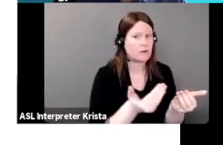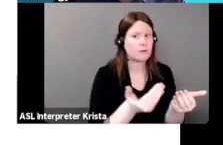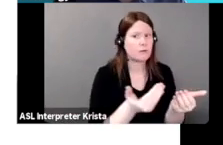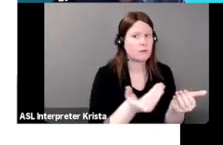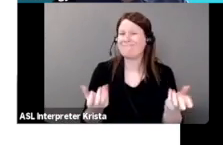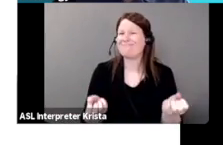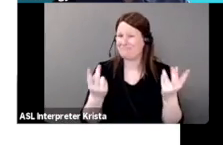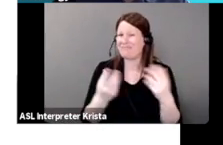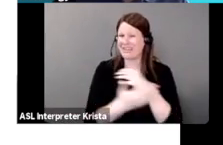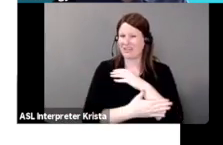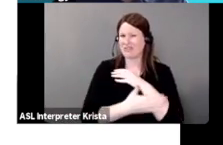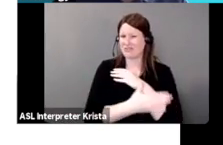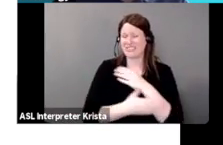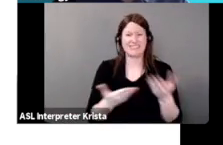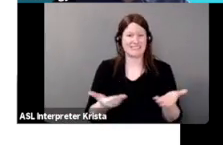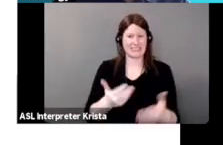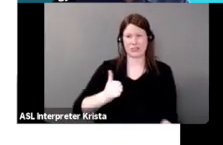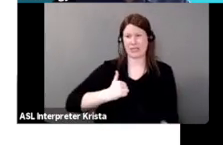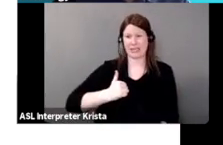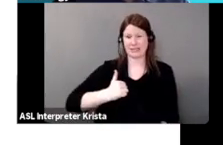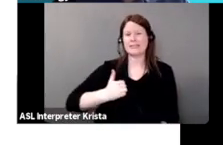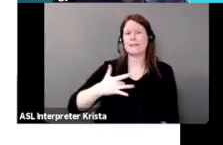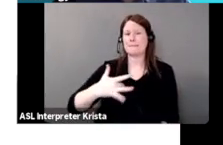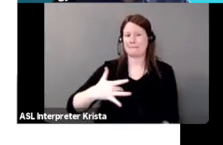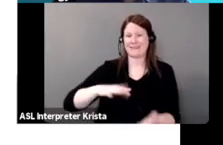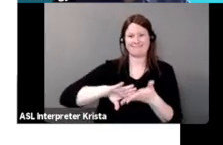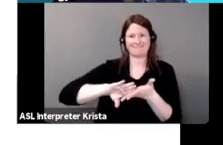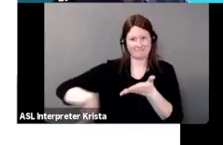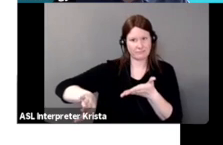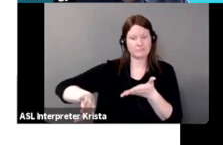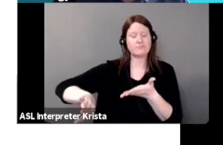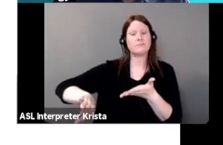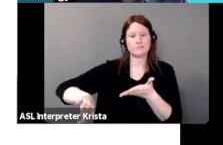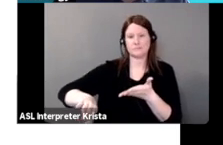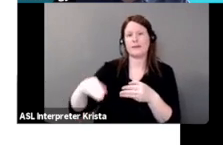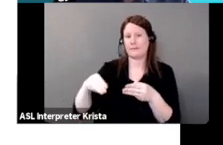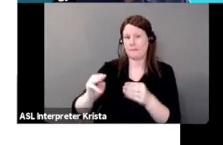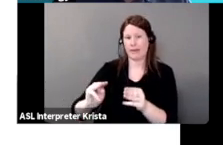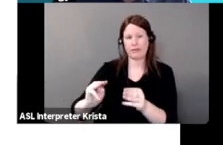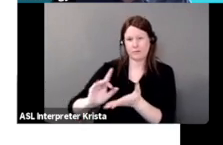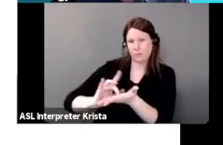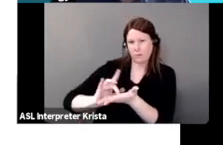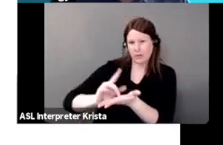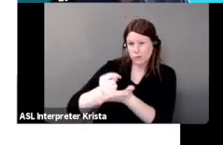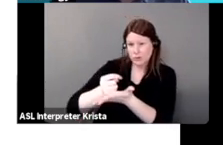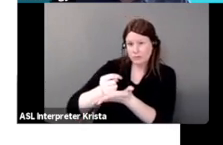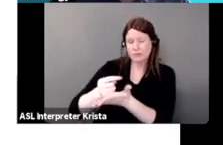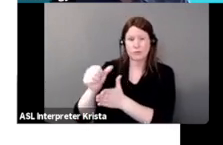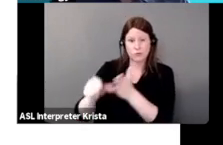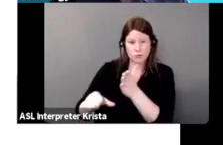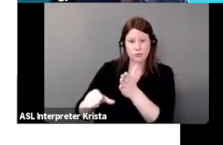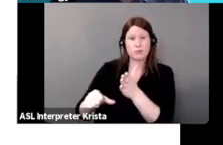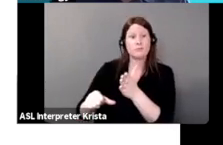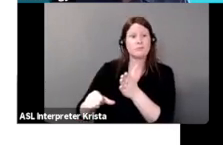Canada included, exclude methods of medical treatment or surgery. However, that doesn't